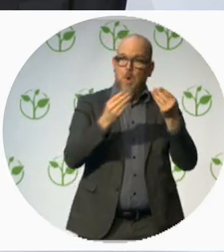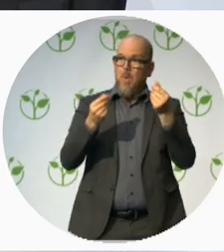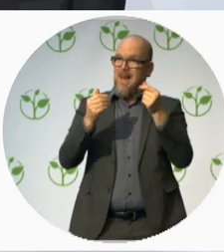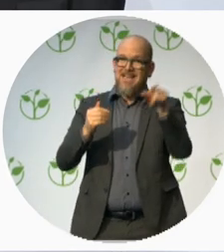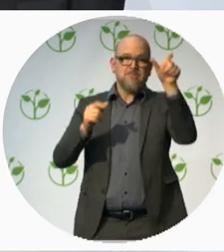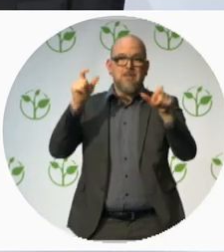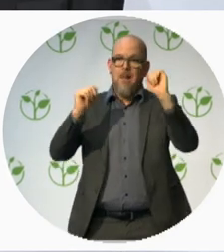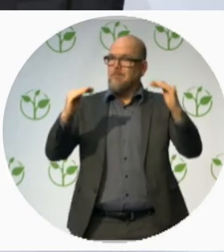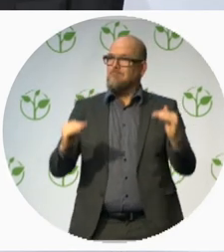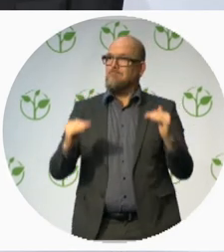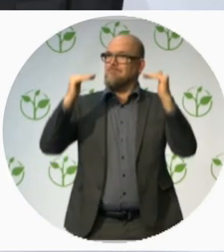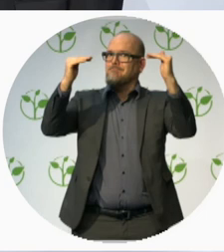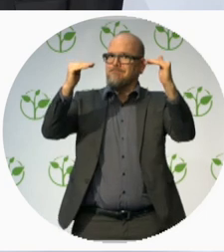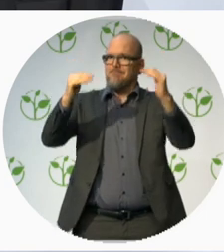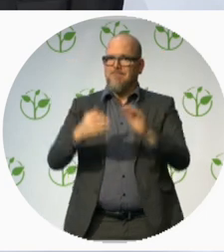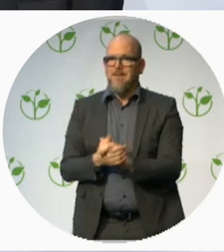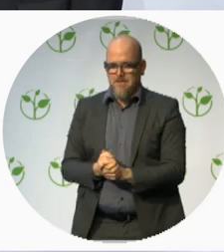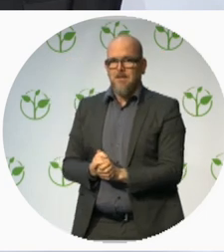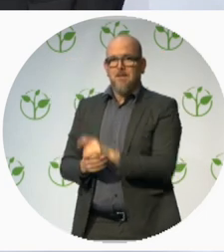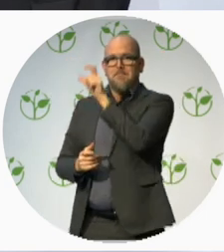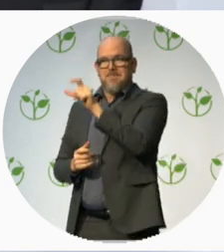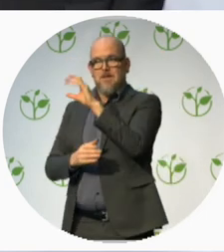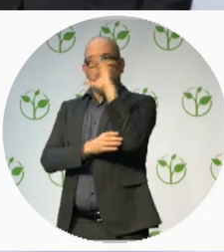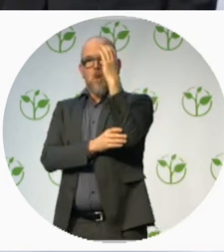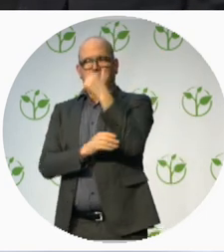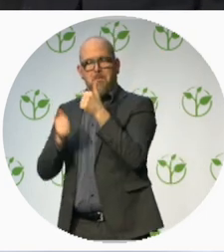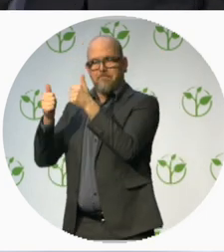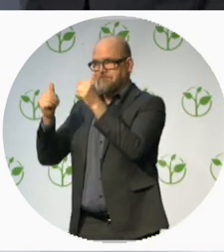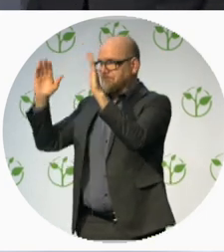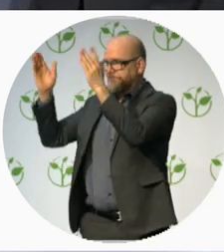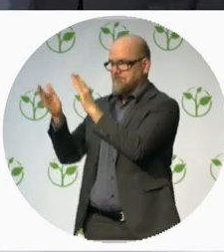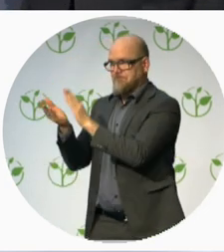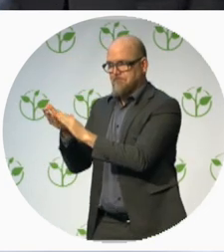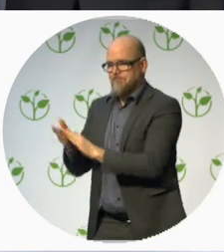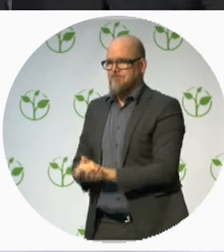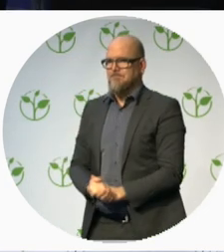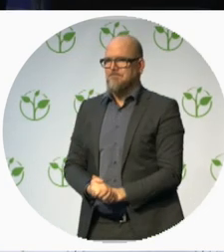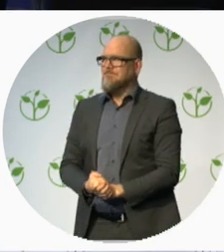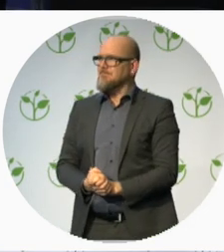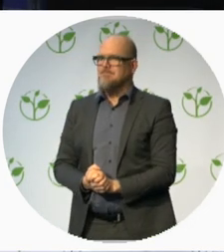person in Colombia.